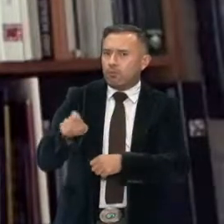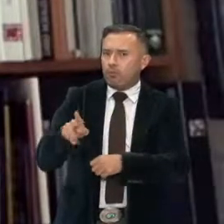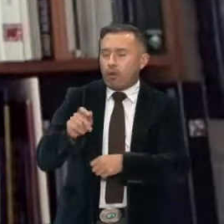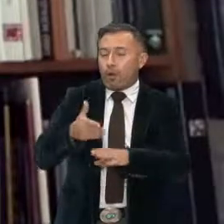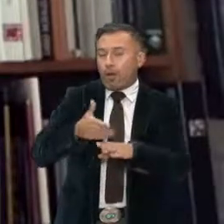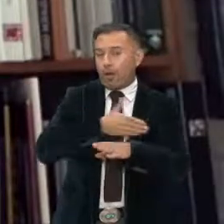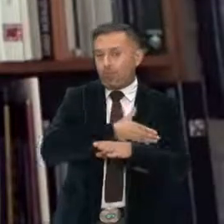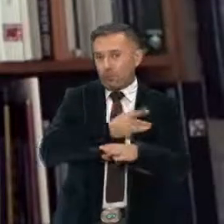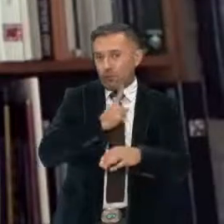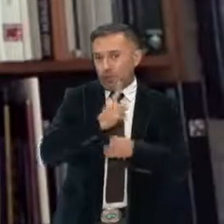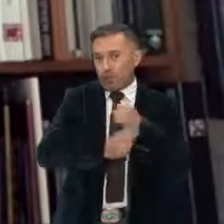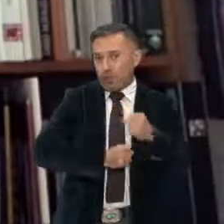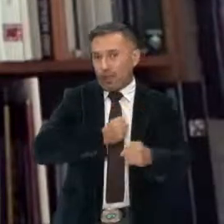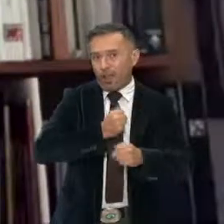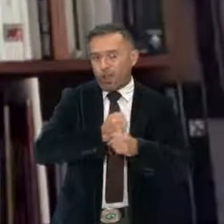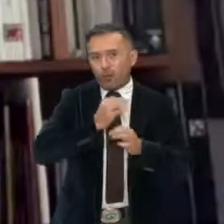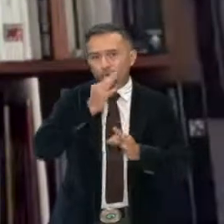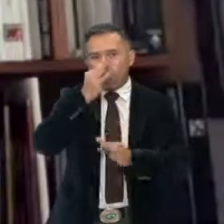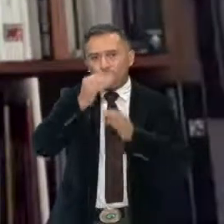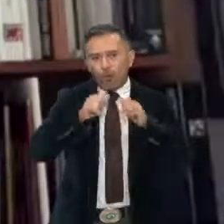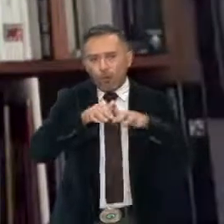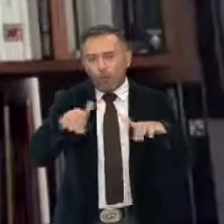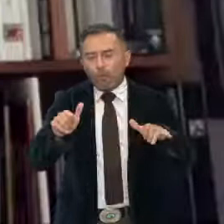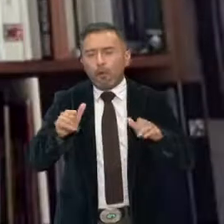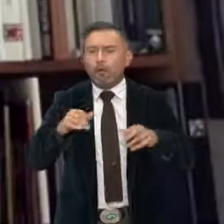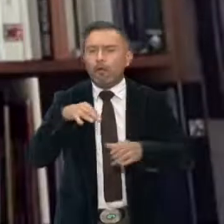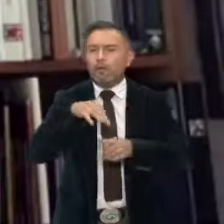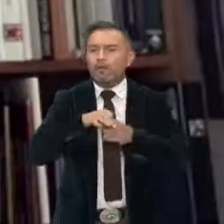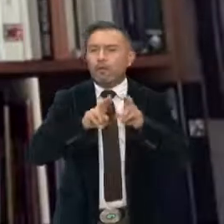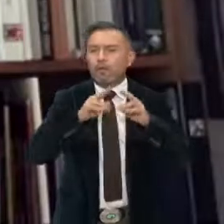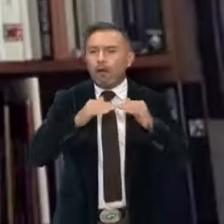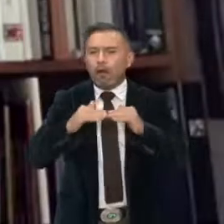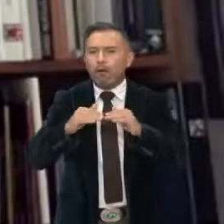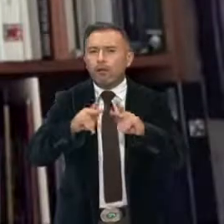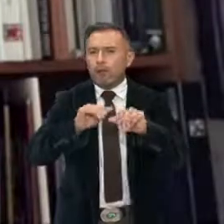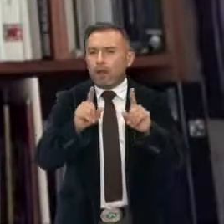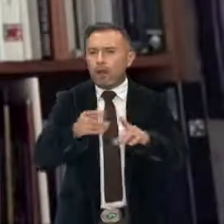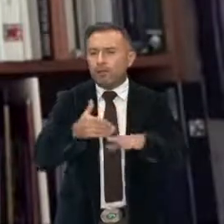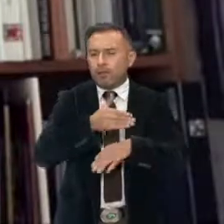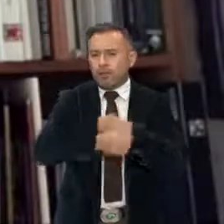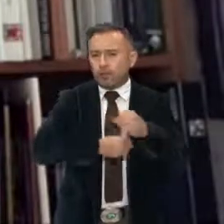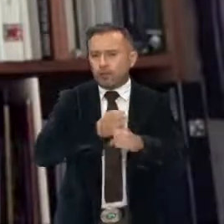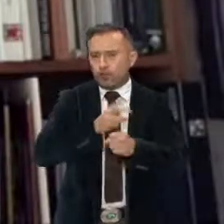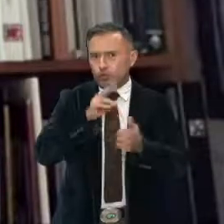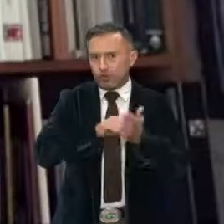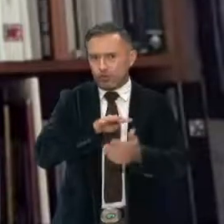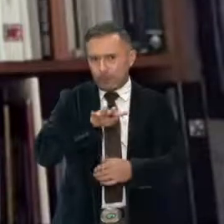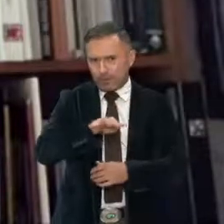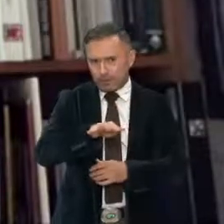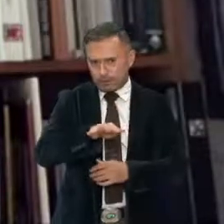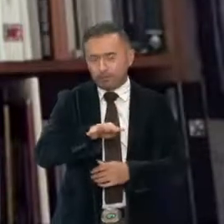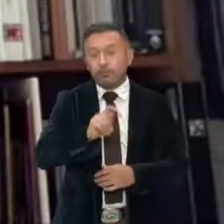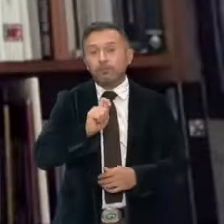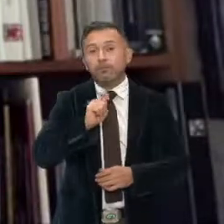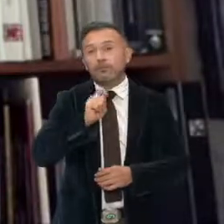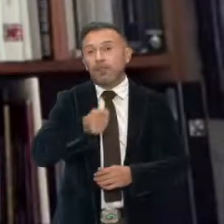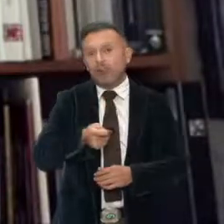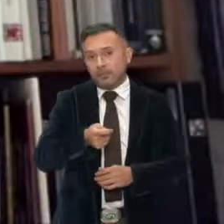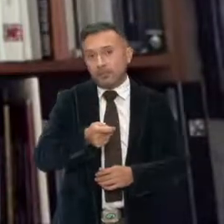end of Evo Morales' office had to do with our campaign in